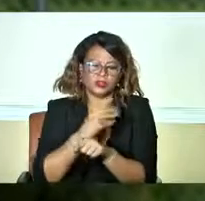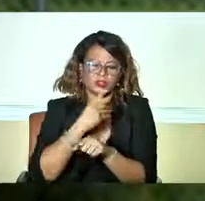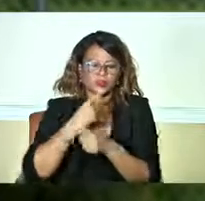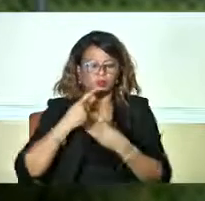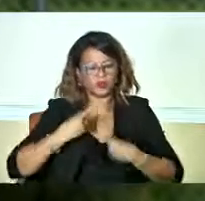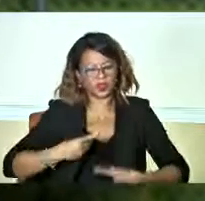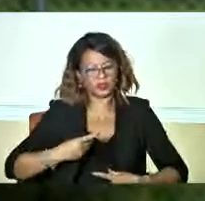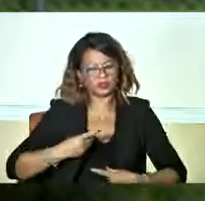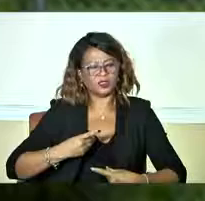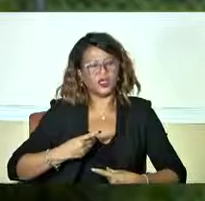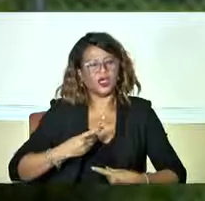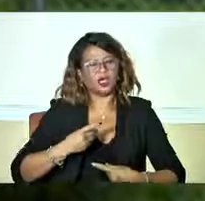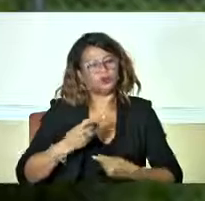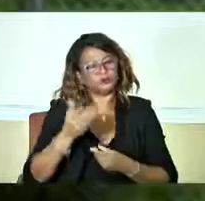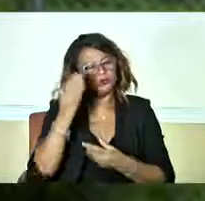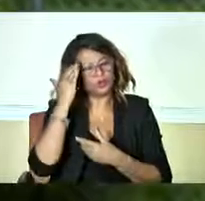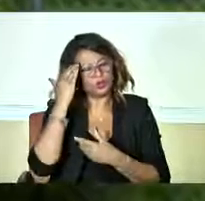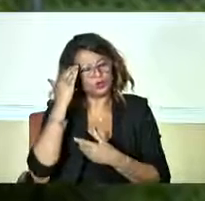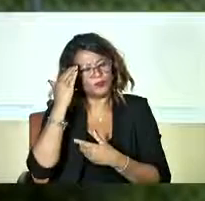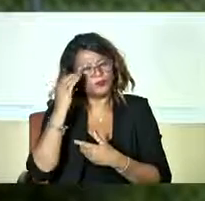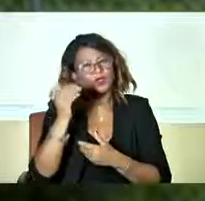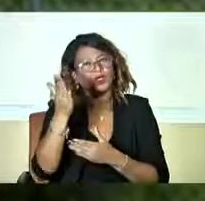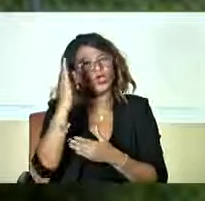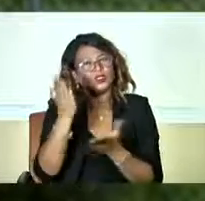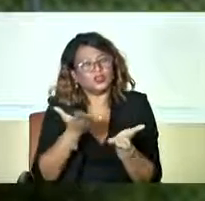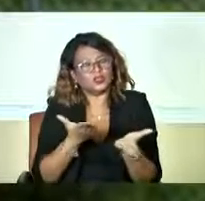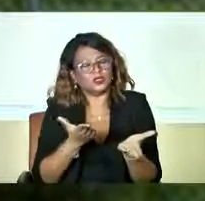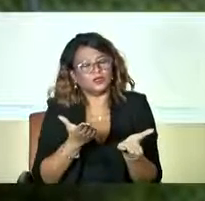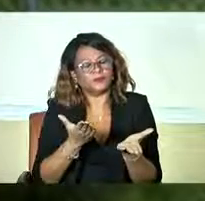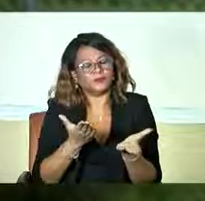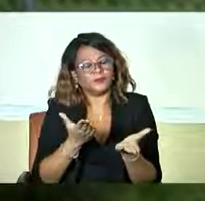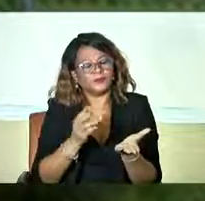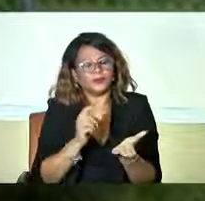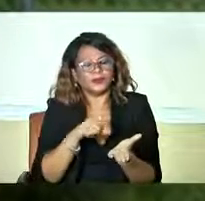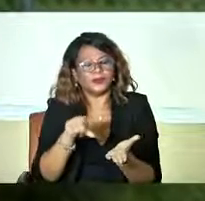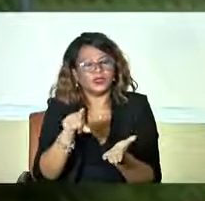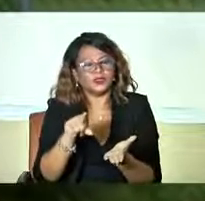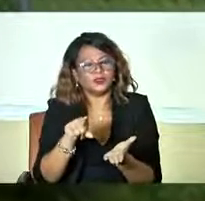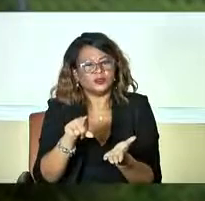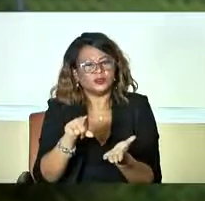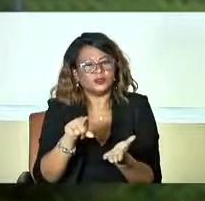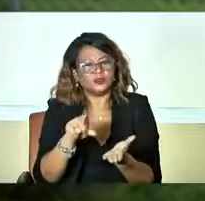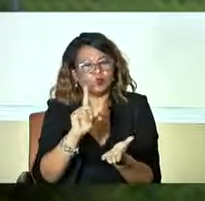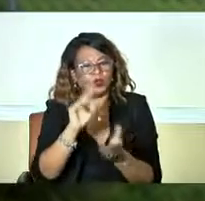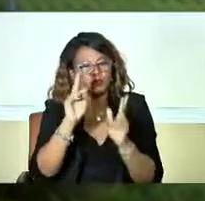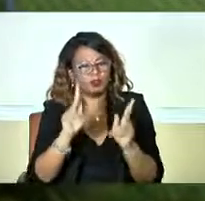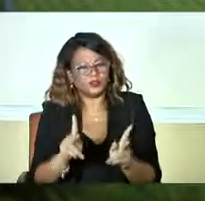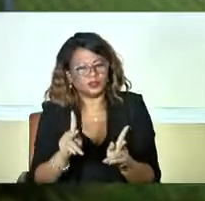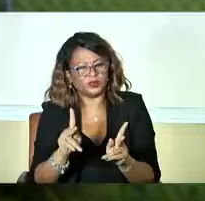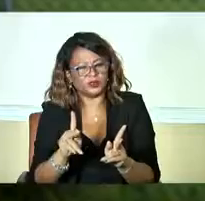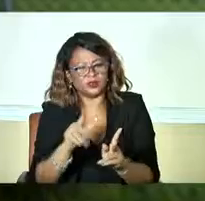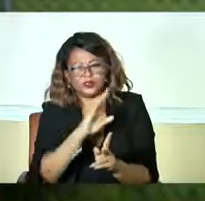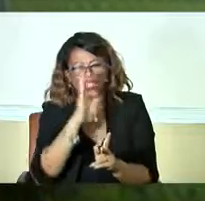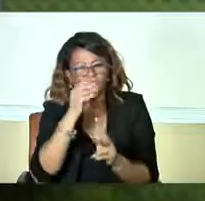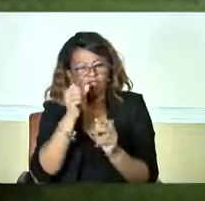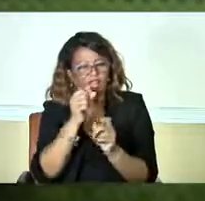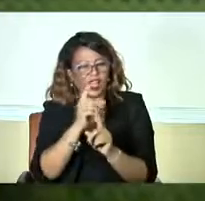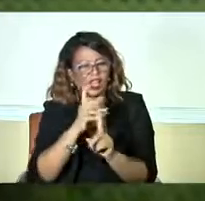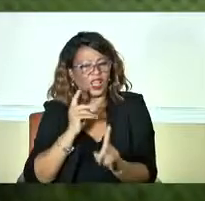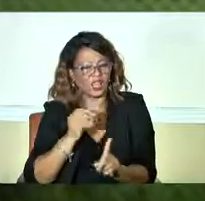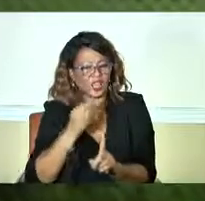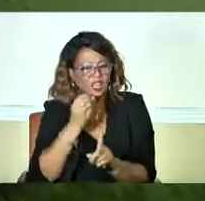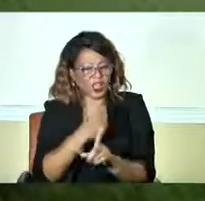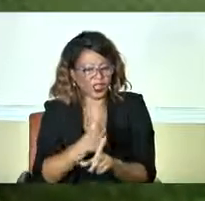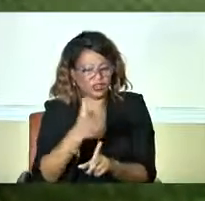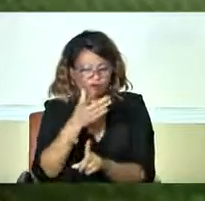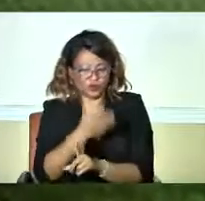but I just want them to know God is here. He is a one person, like I said, will never leave you nor